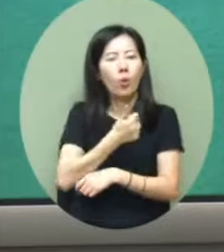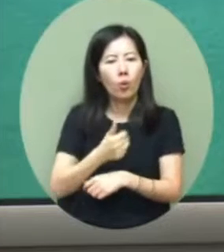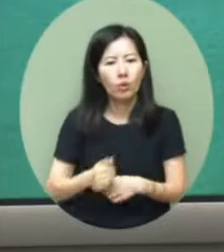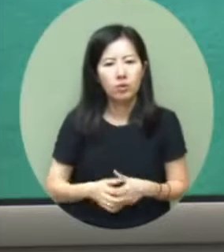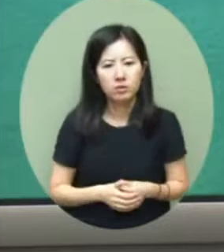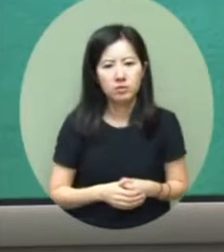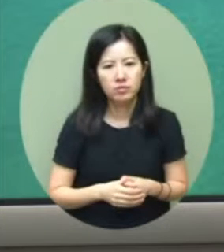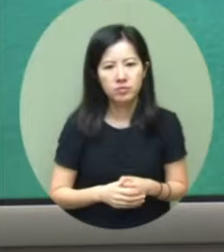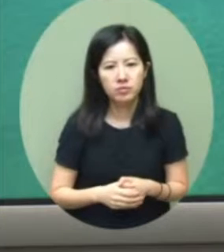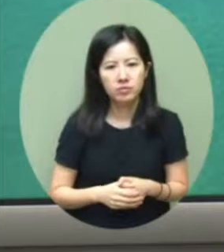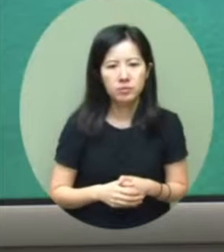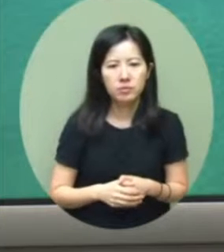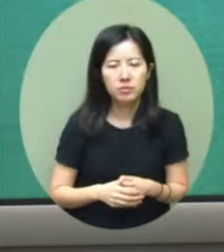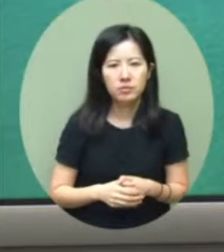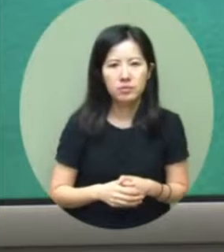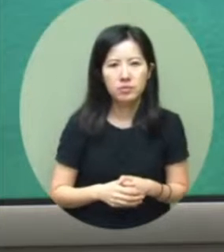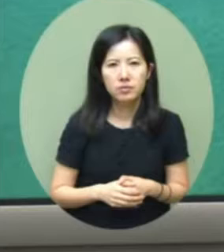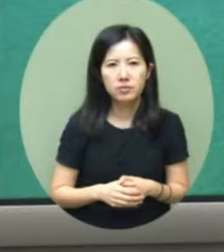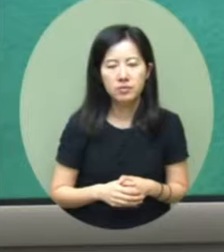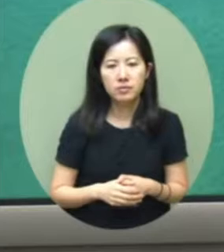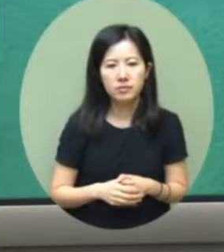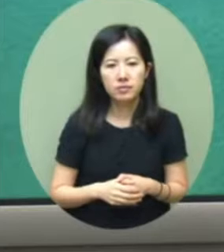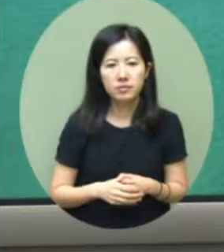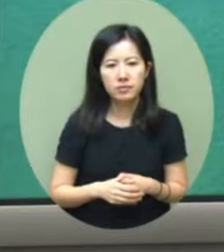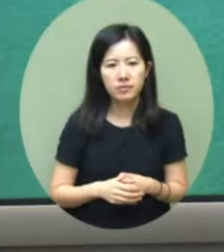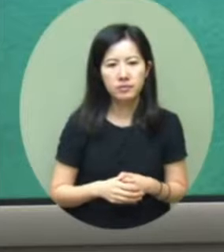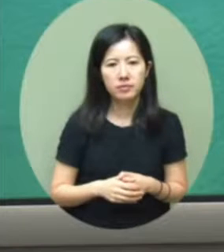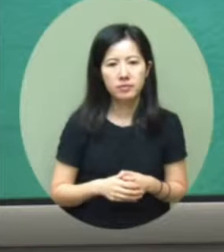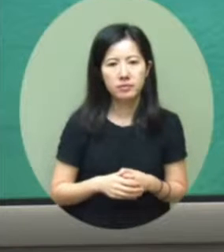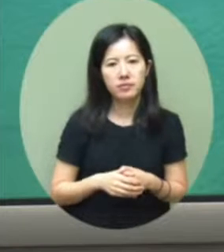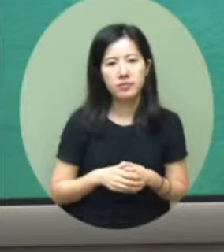the preparation for extreme weather,